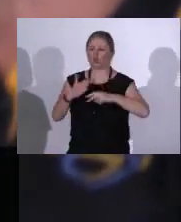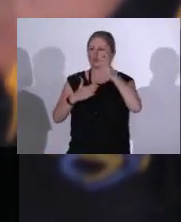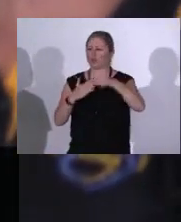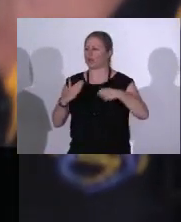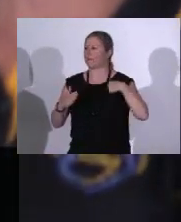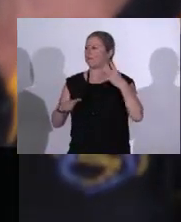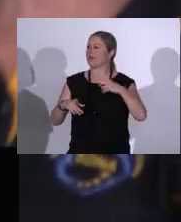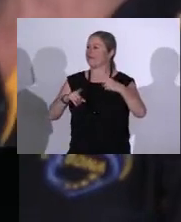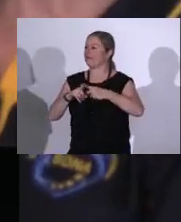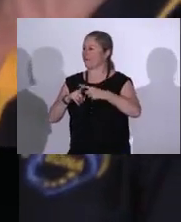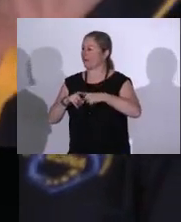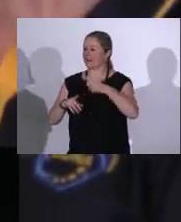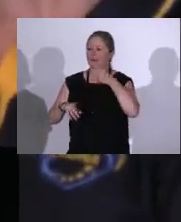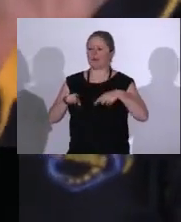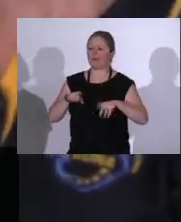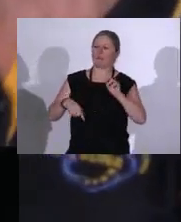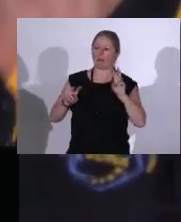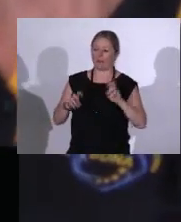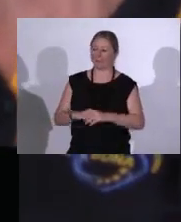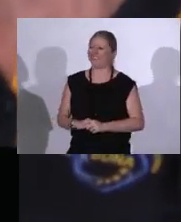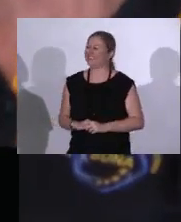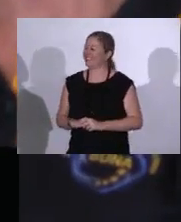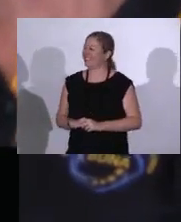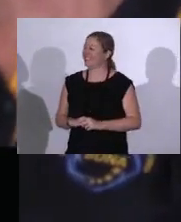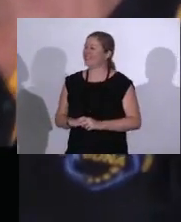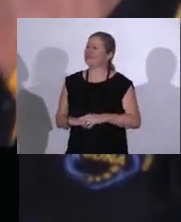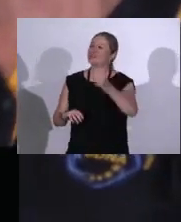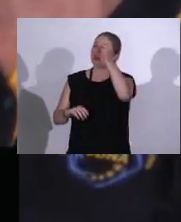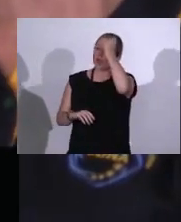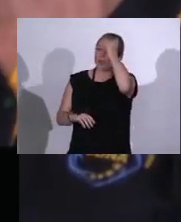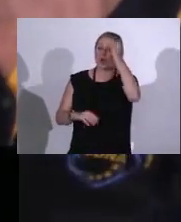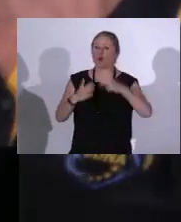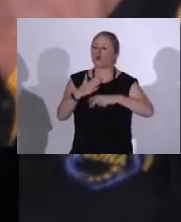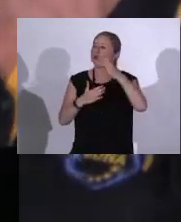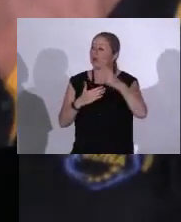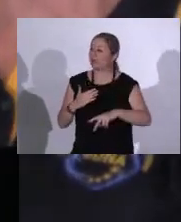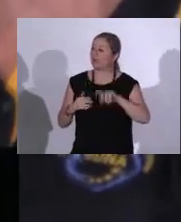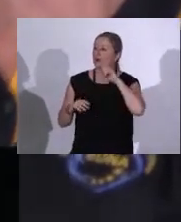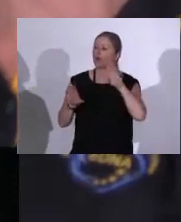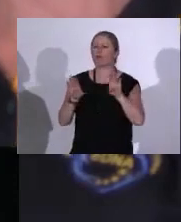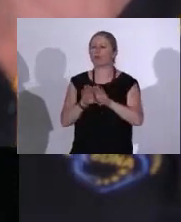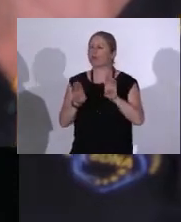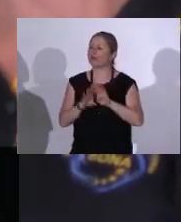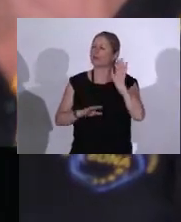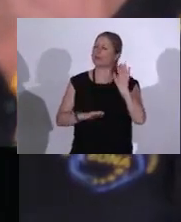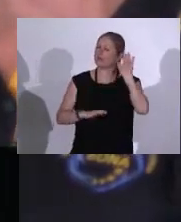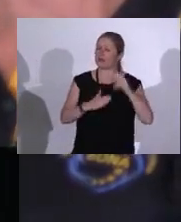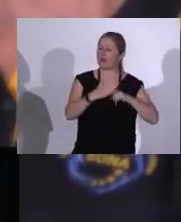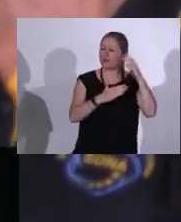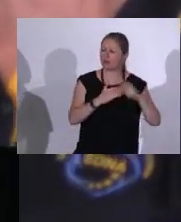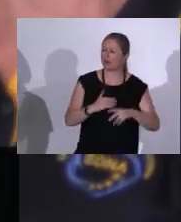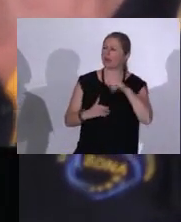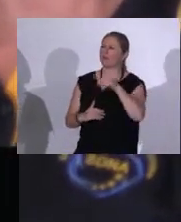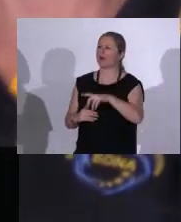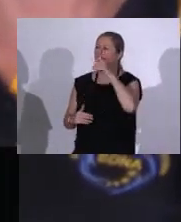call it football. So the football program that we're developing is similar to our netball program, but obviously for those kids that really want